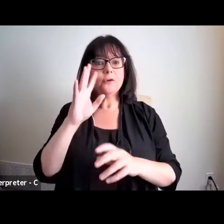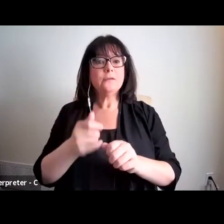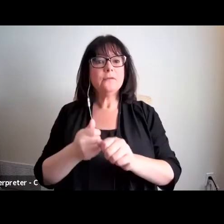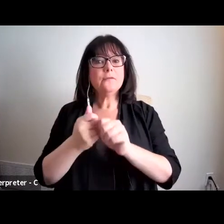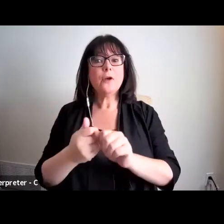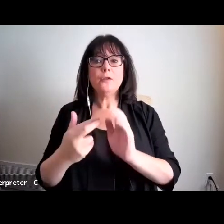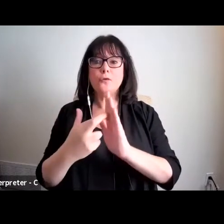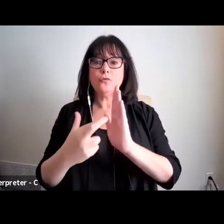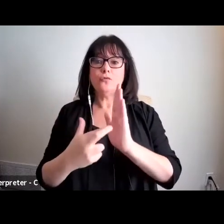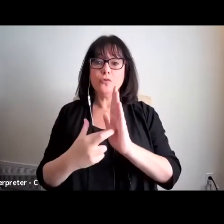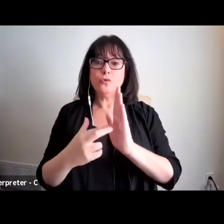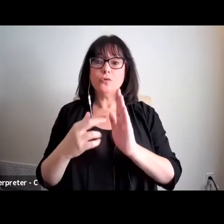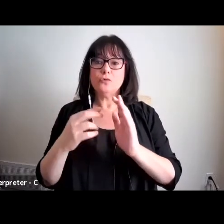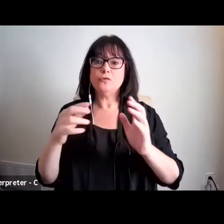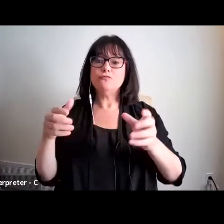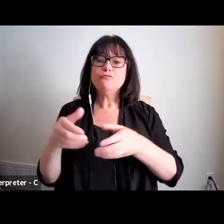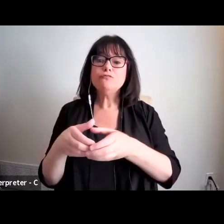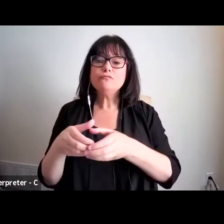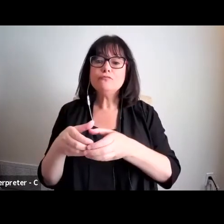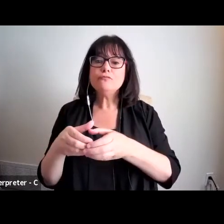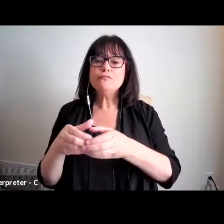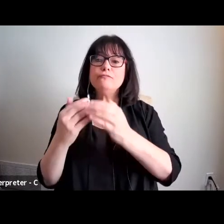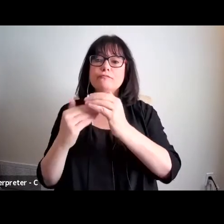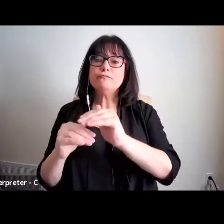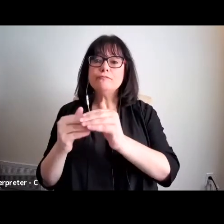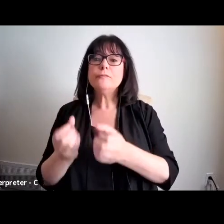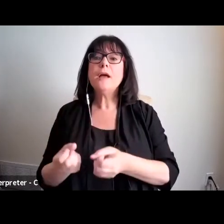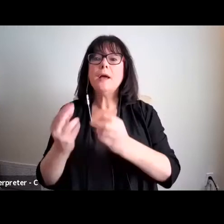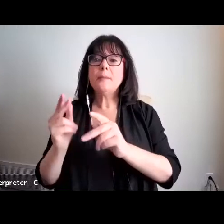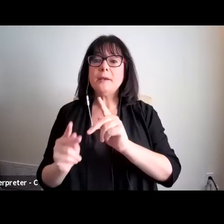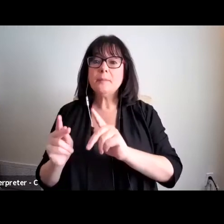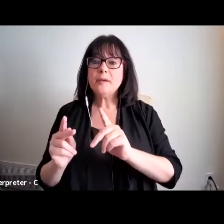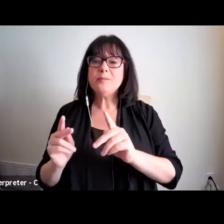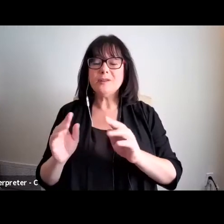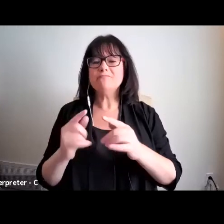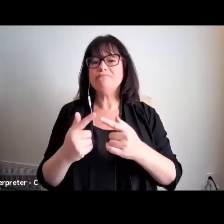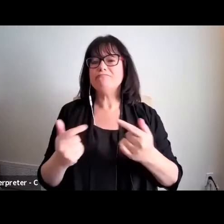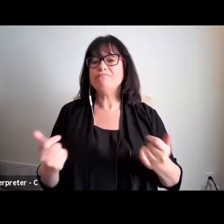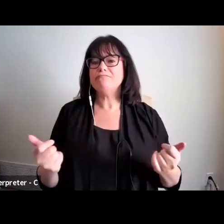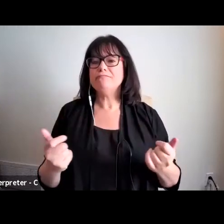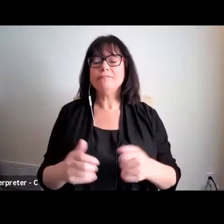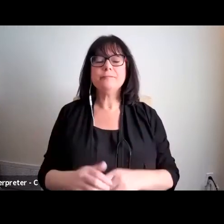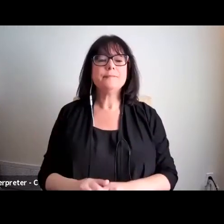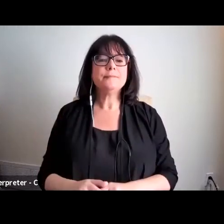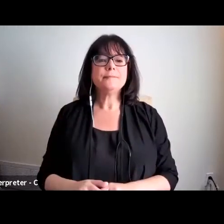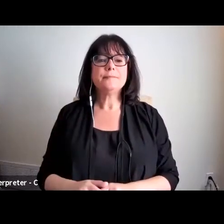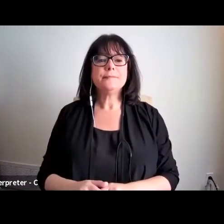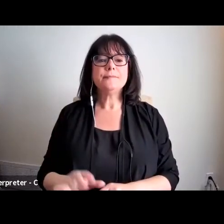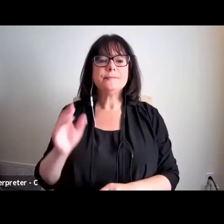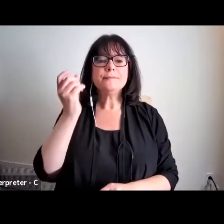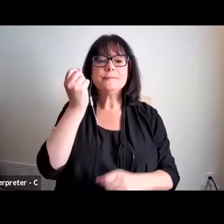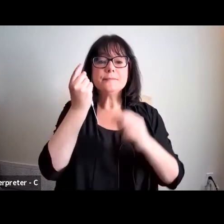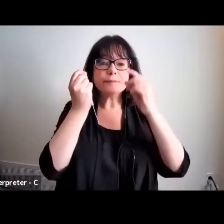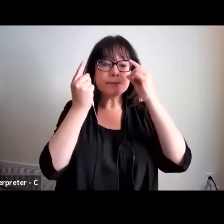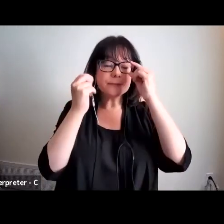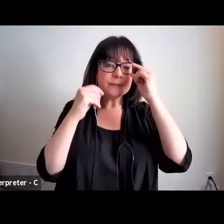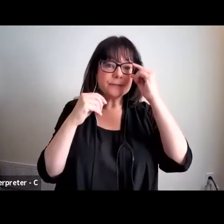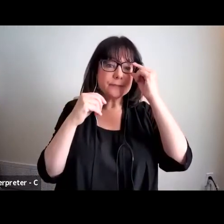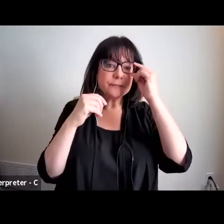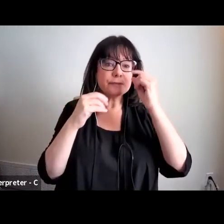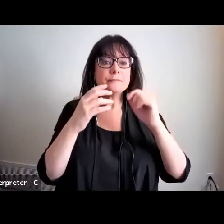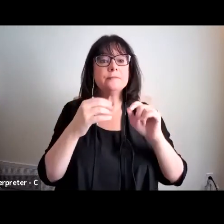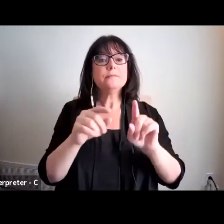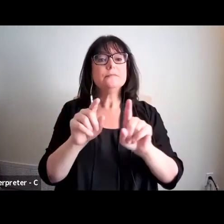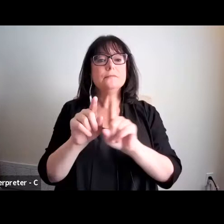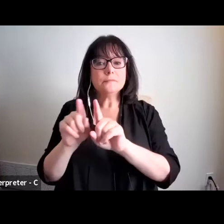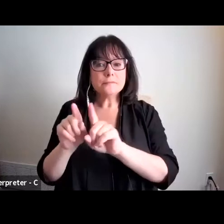can get together and how many. Beyond the immediate needs, we are also starting to look at the